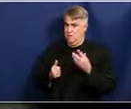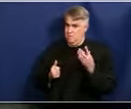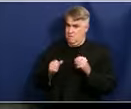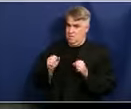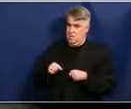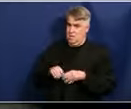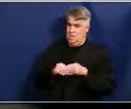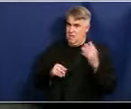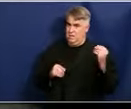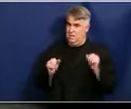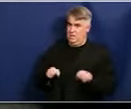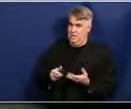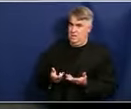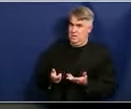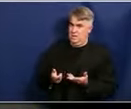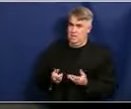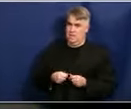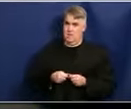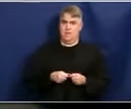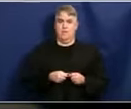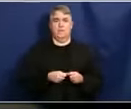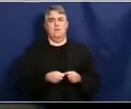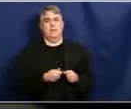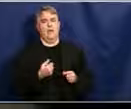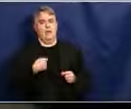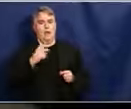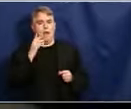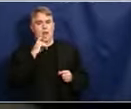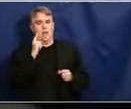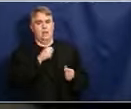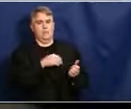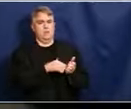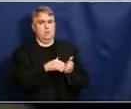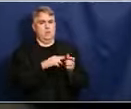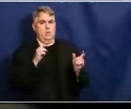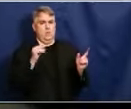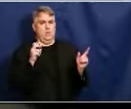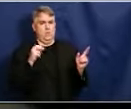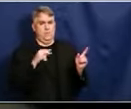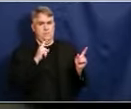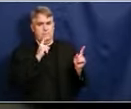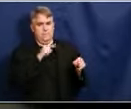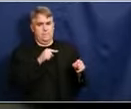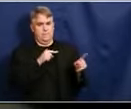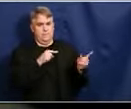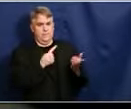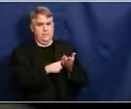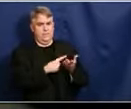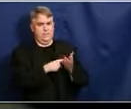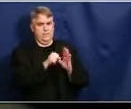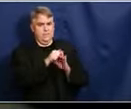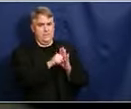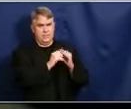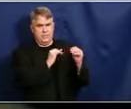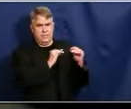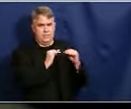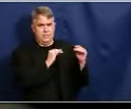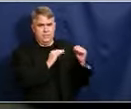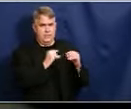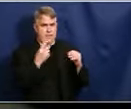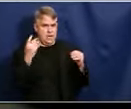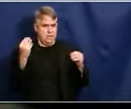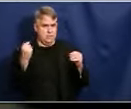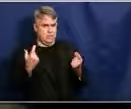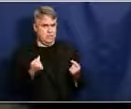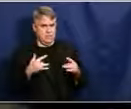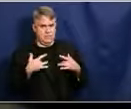let me ask Dr. Wooten. I know they're working on it. I've been talking to some folks at the state about this outdoor events. We need some guidance around that to